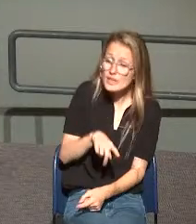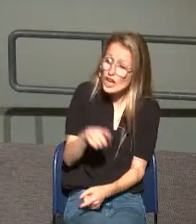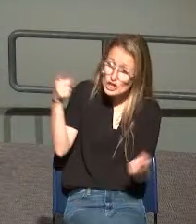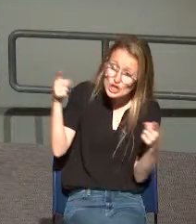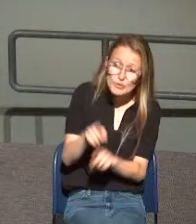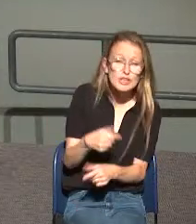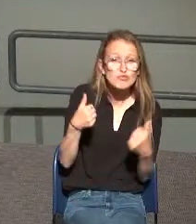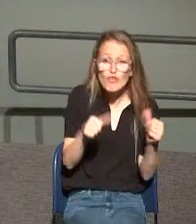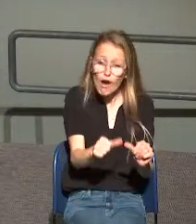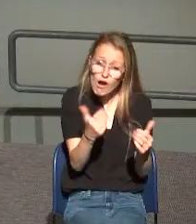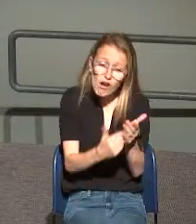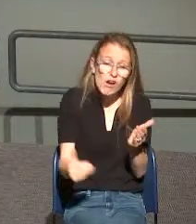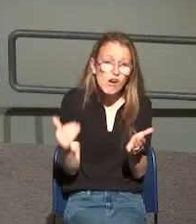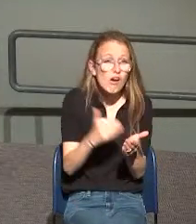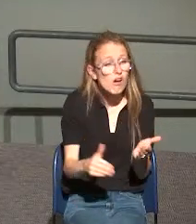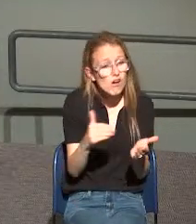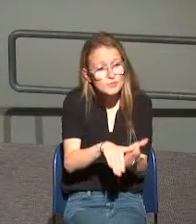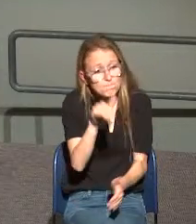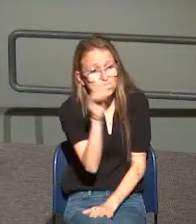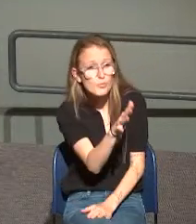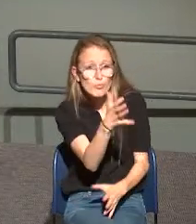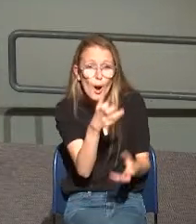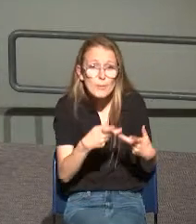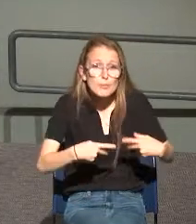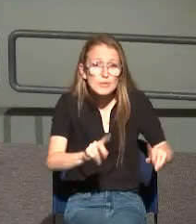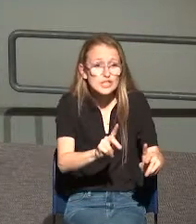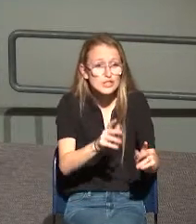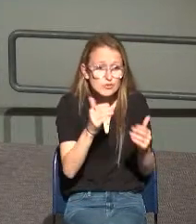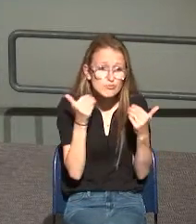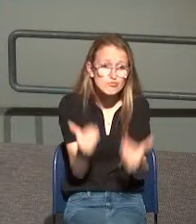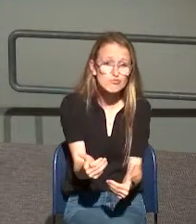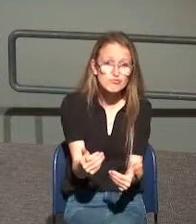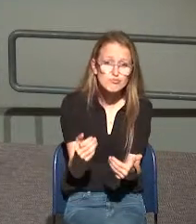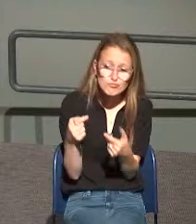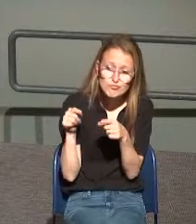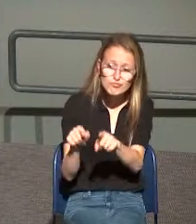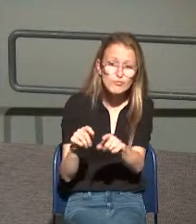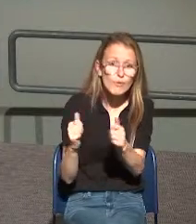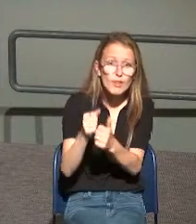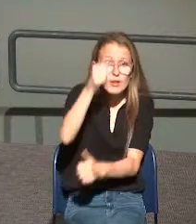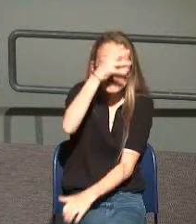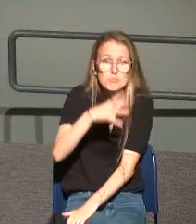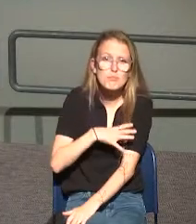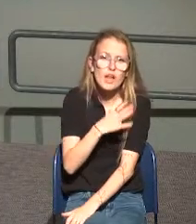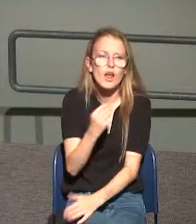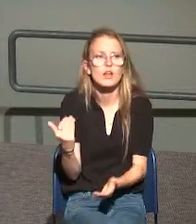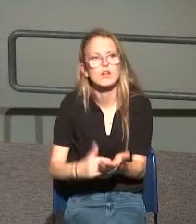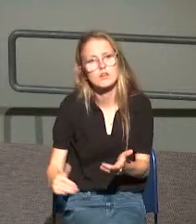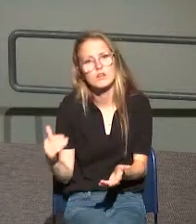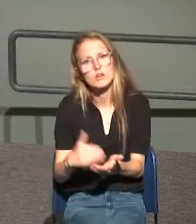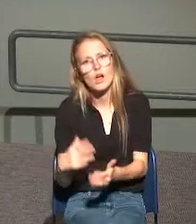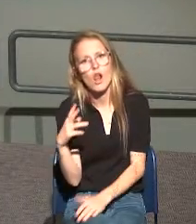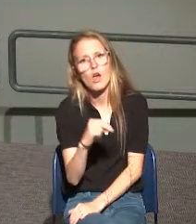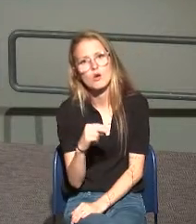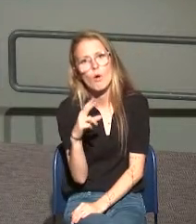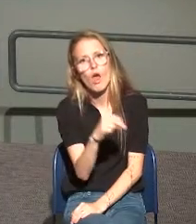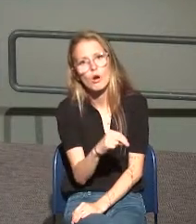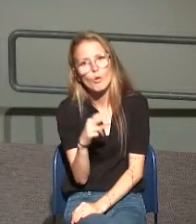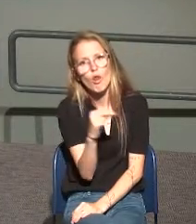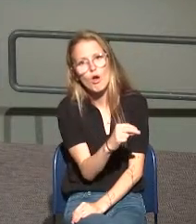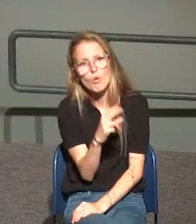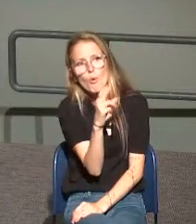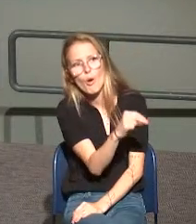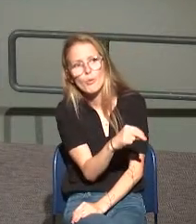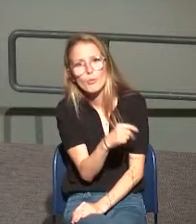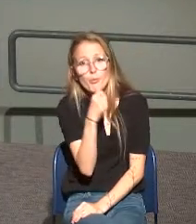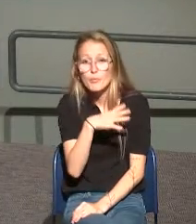get permission to be able to do this along with the guys, and the answer was no. Women were not allowed